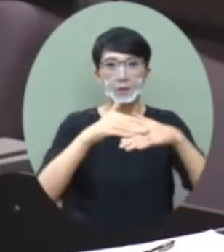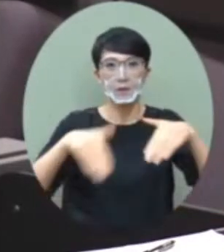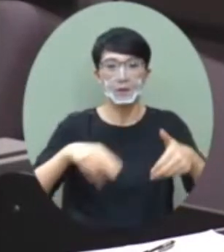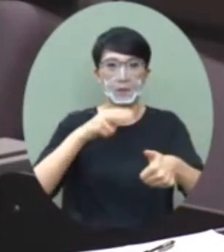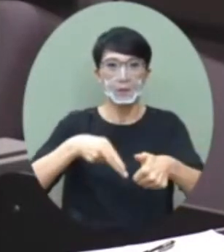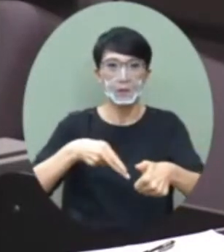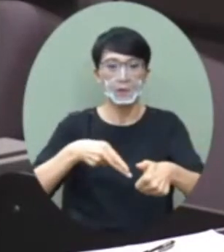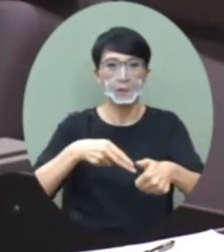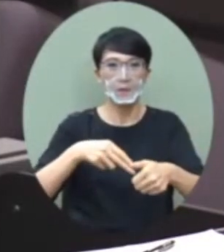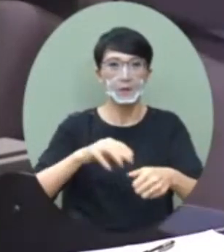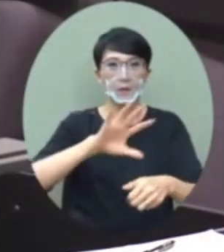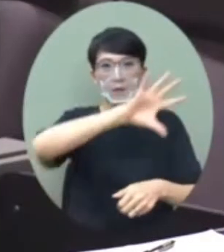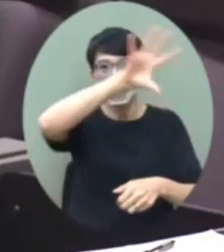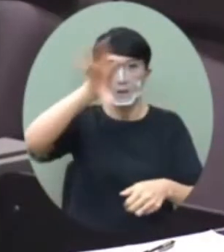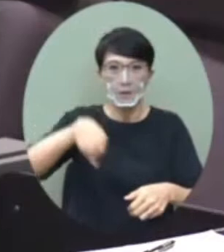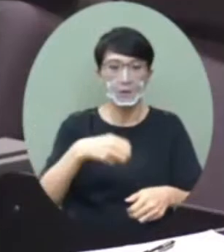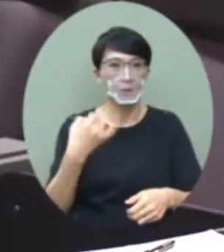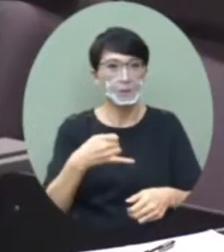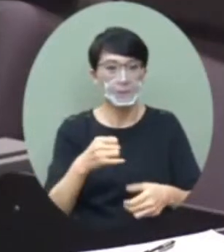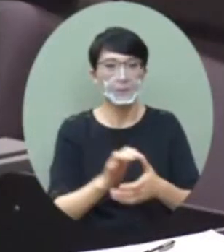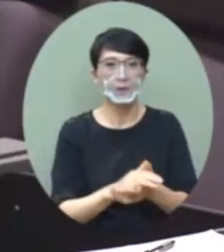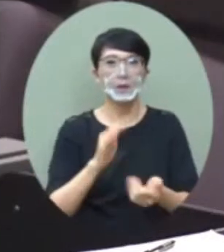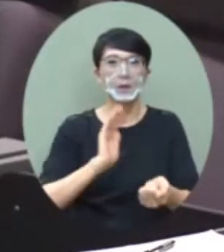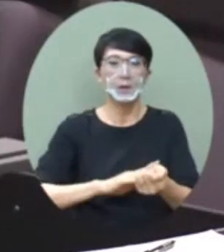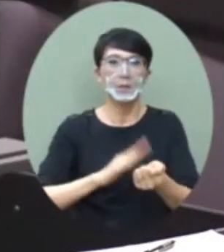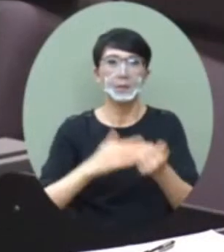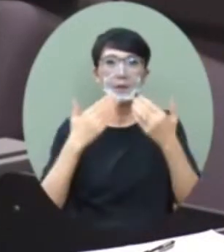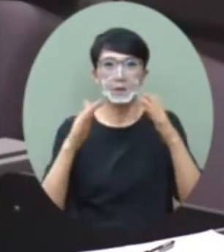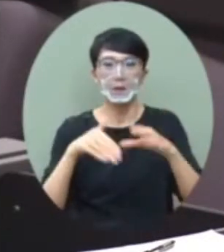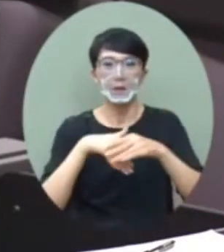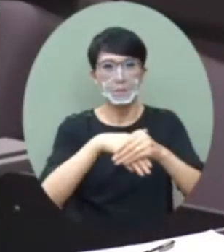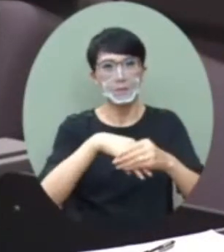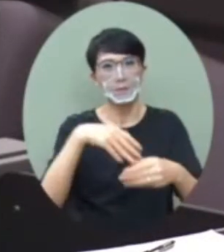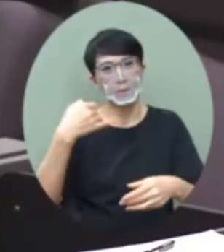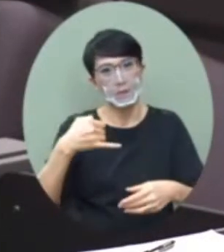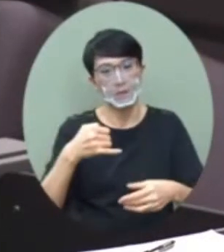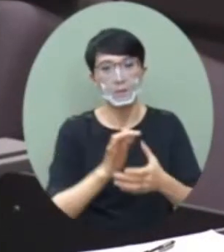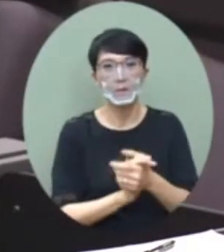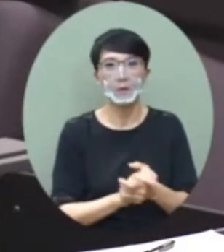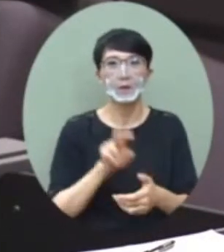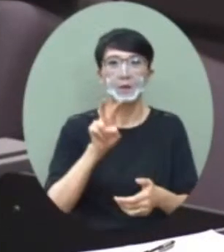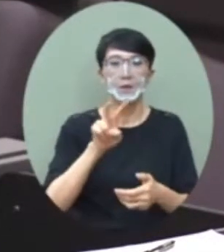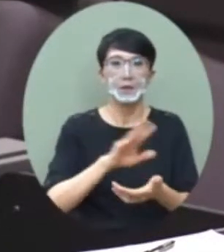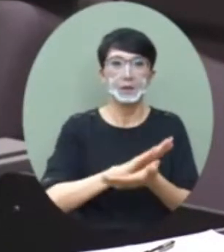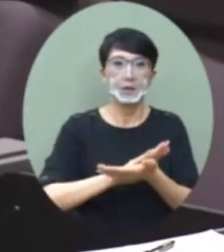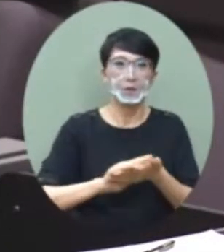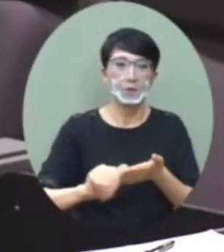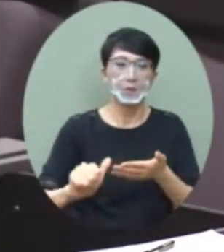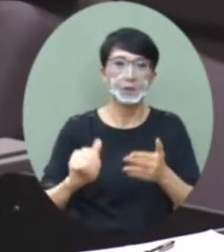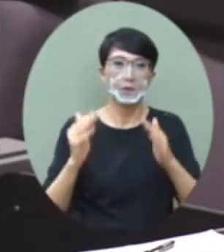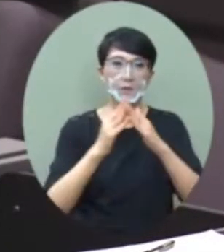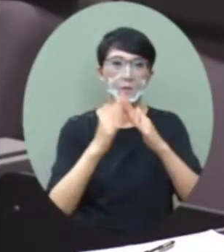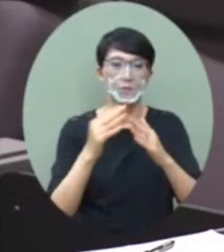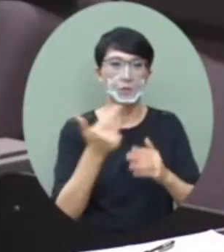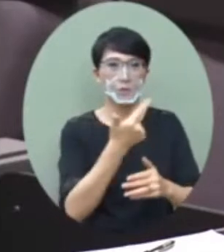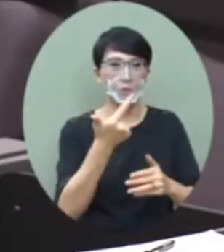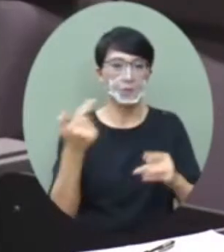receive relevant complaints, and what is your recommendation for these people? As for the situation at